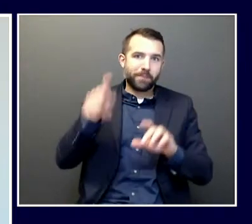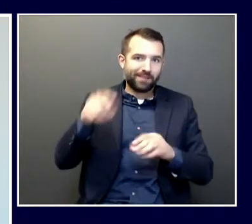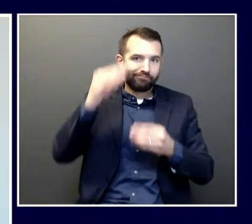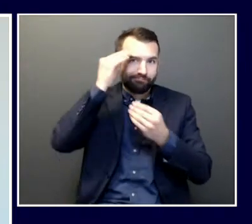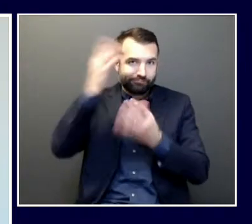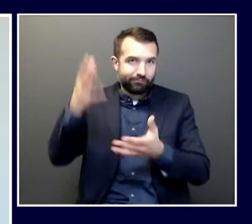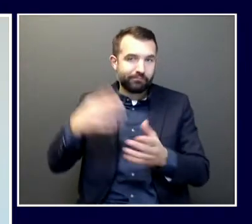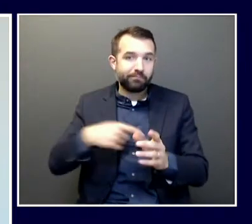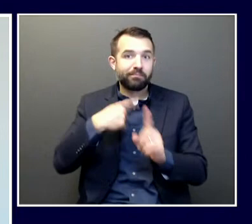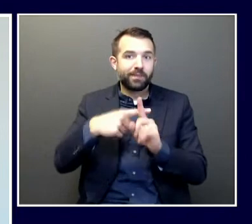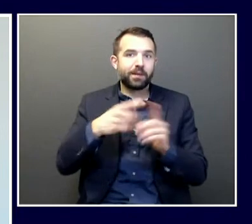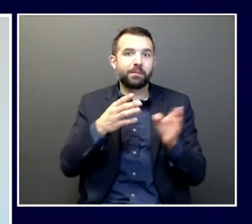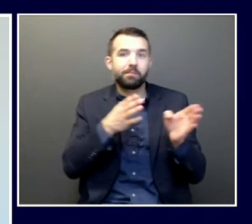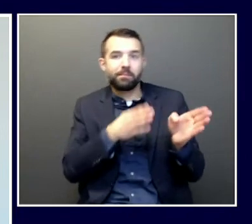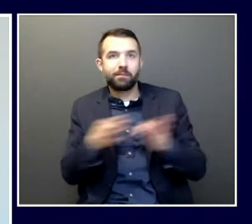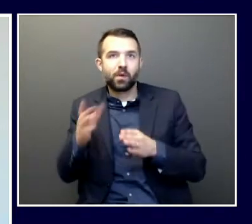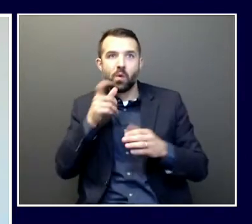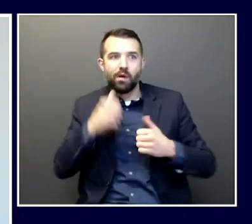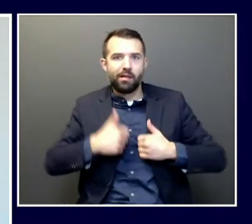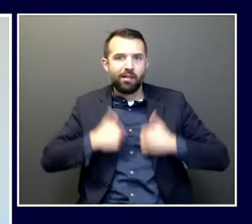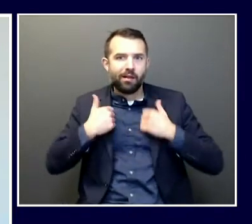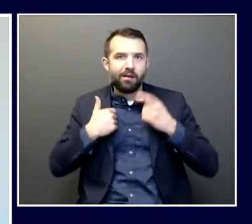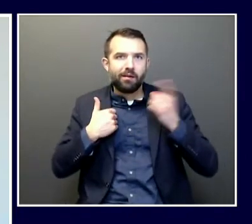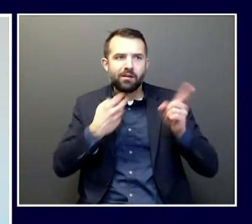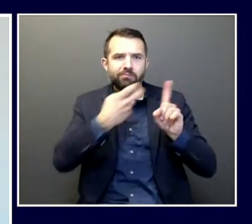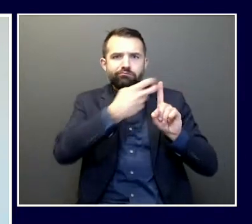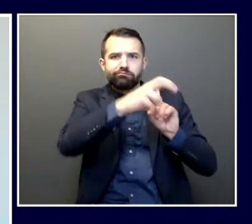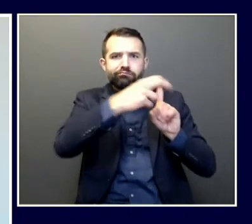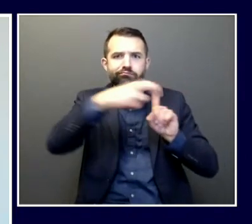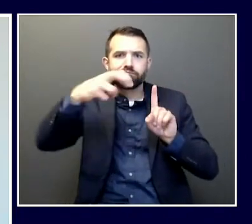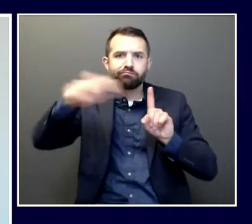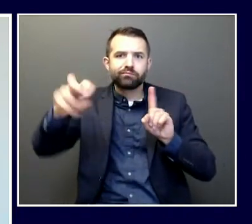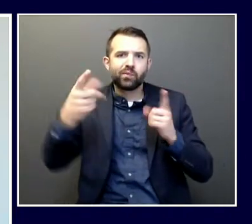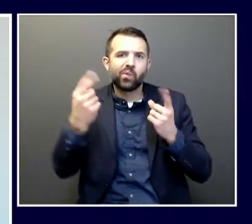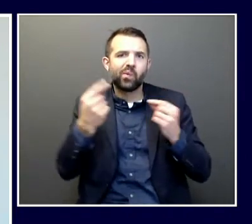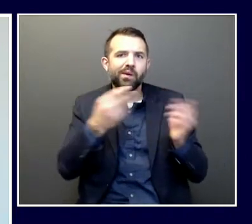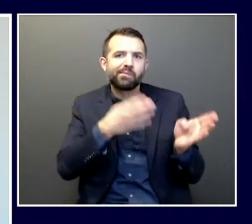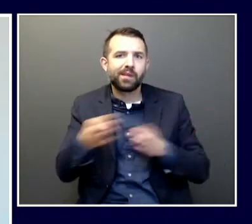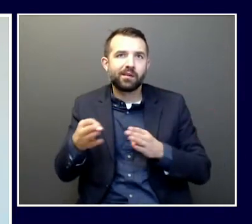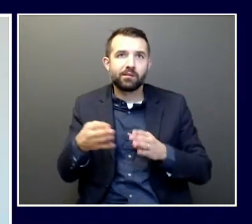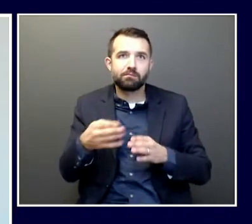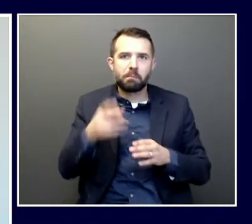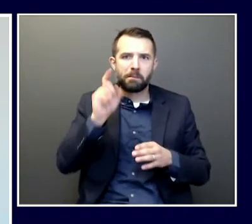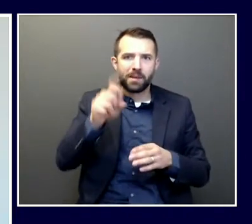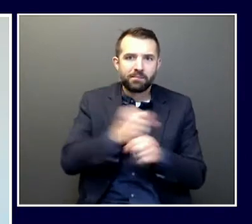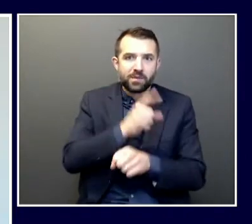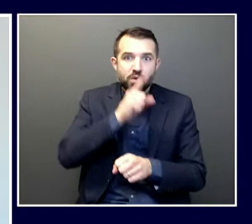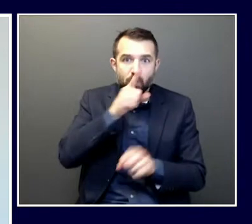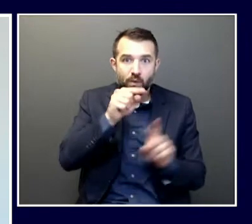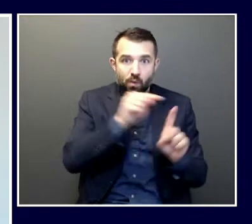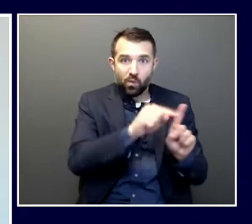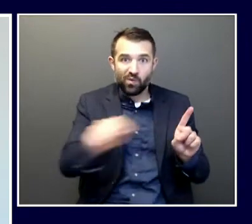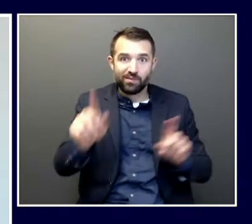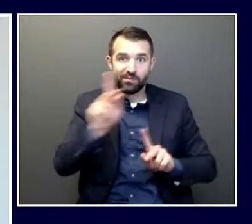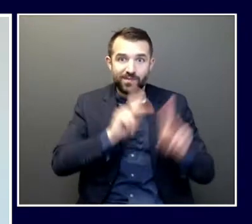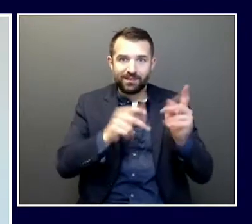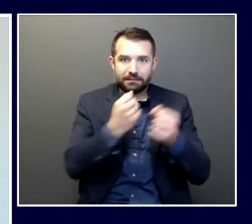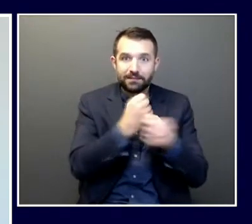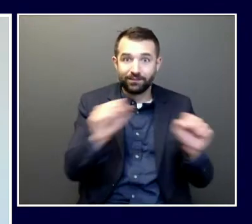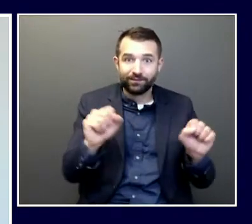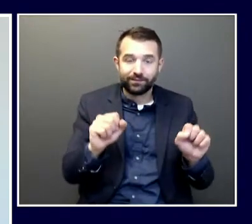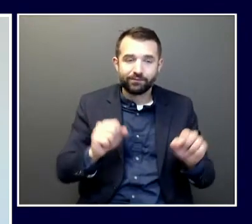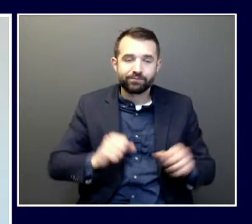that they are safe in the closure process. There have been no new notices of closure